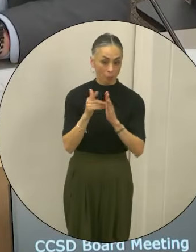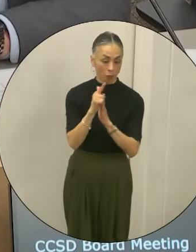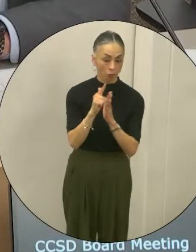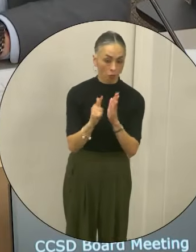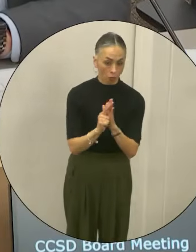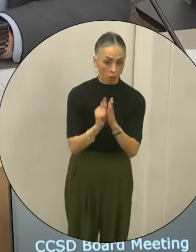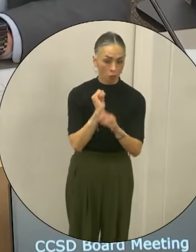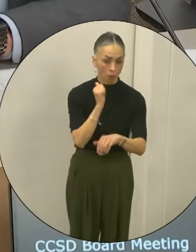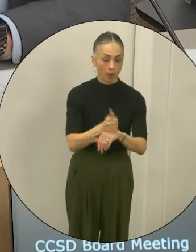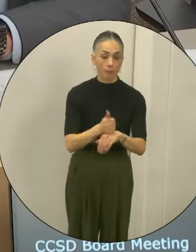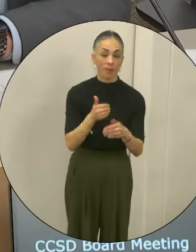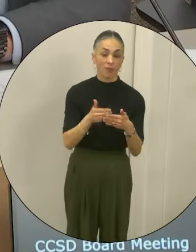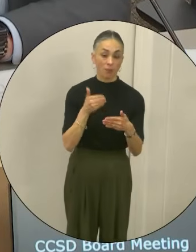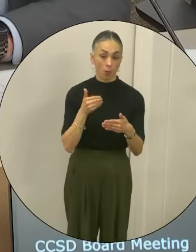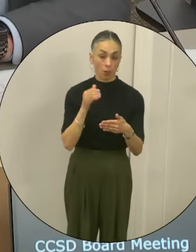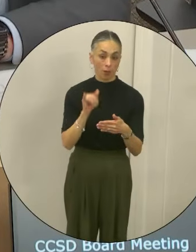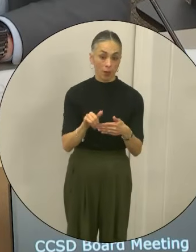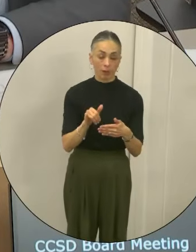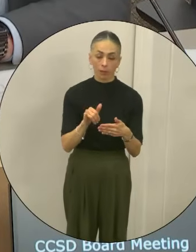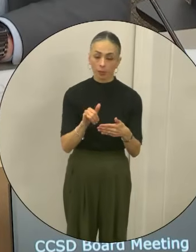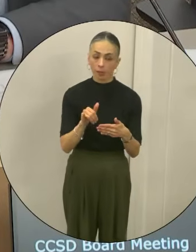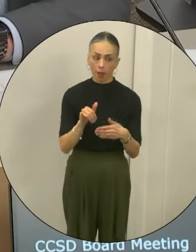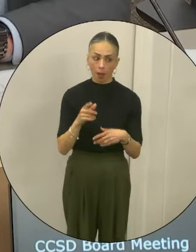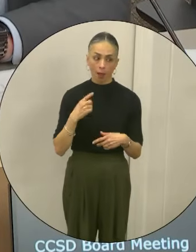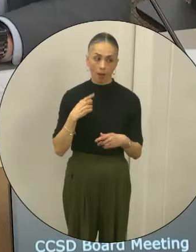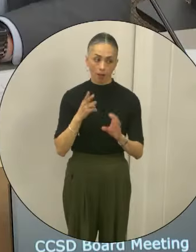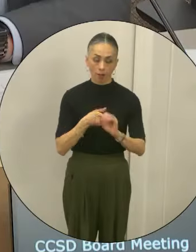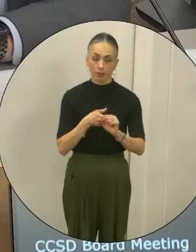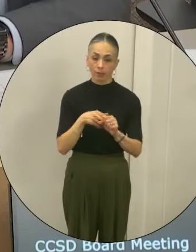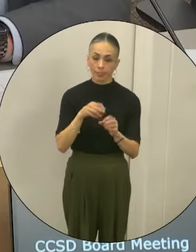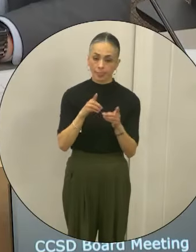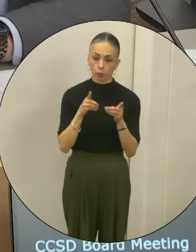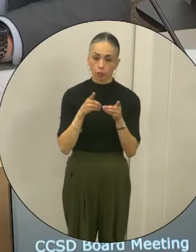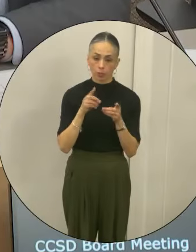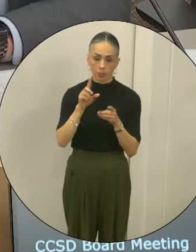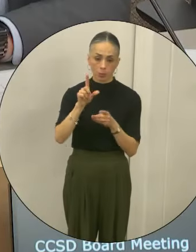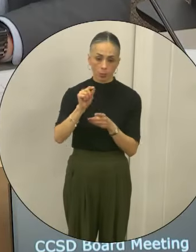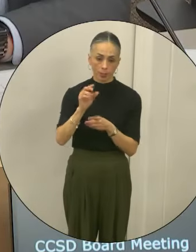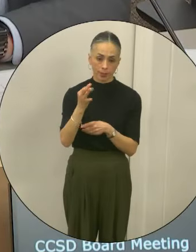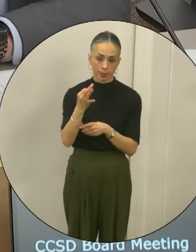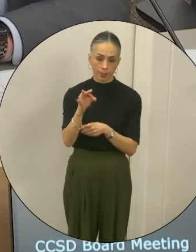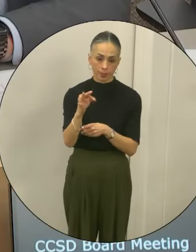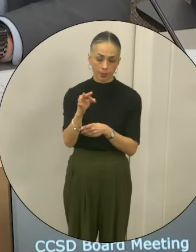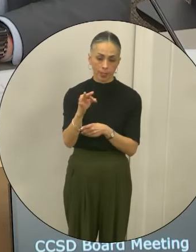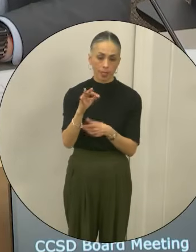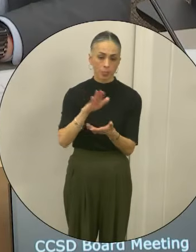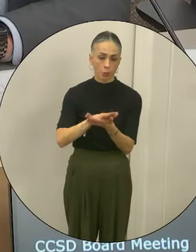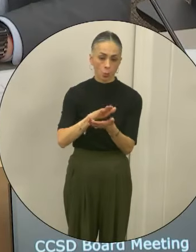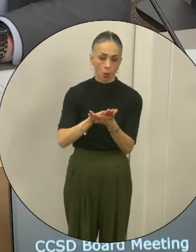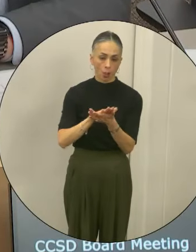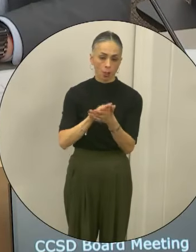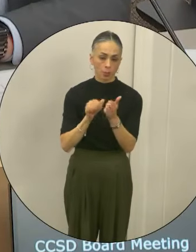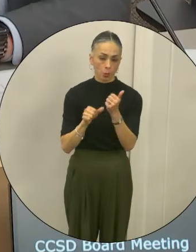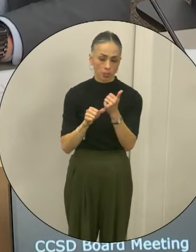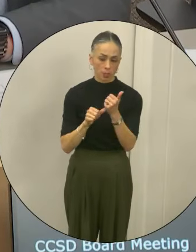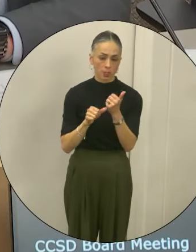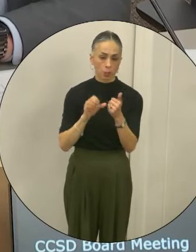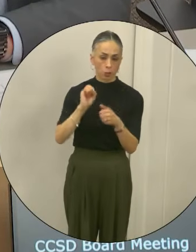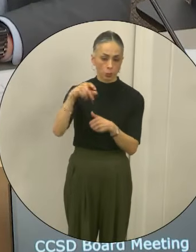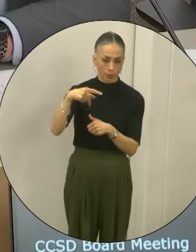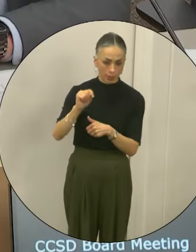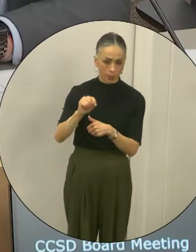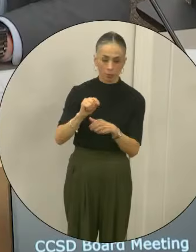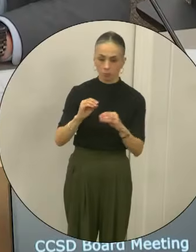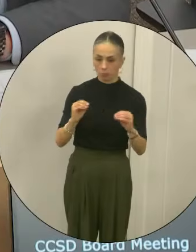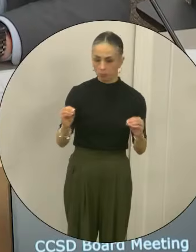that, I came to the district in 2019 as a school associate superintendent. There were no restorative practices